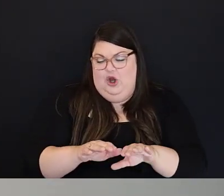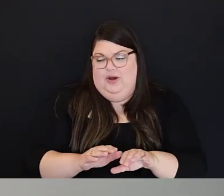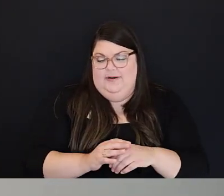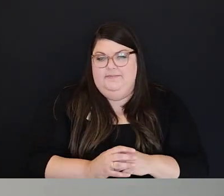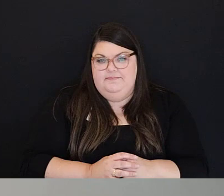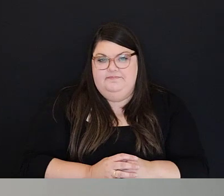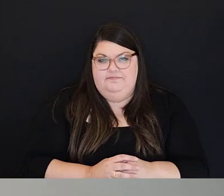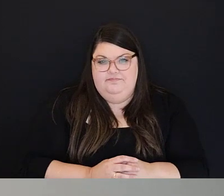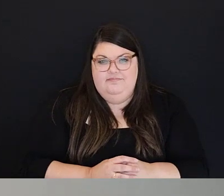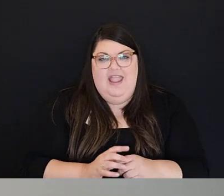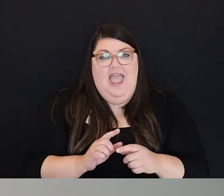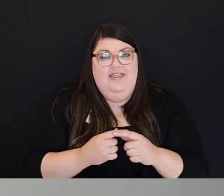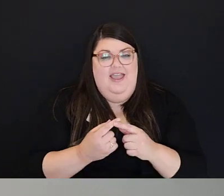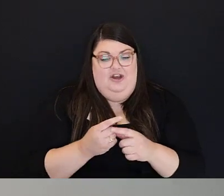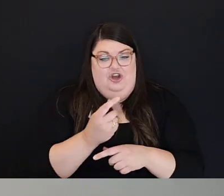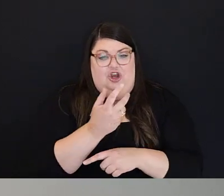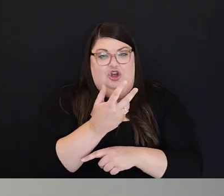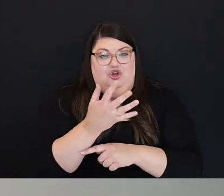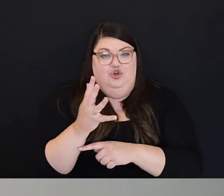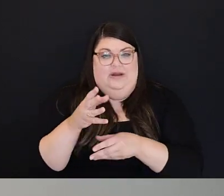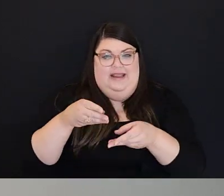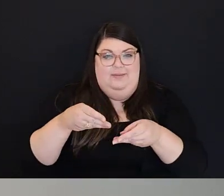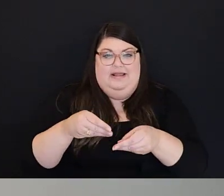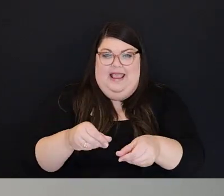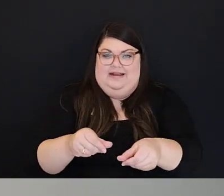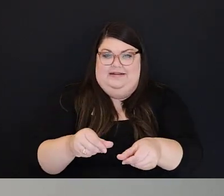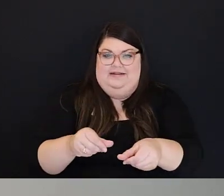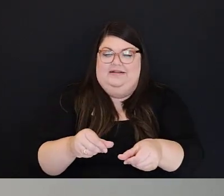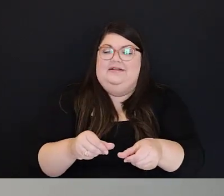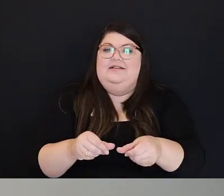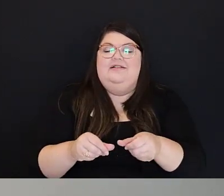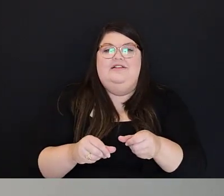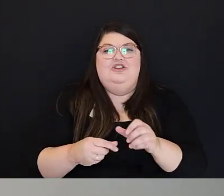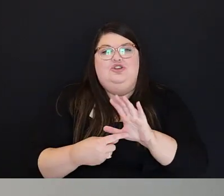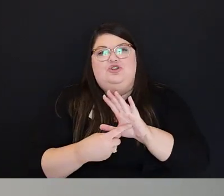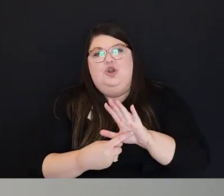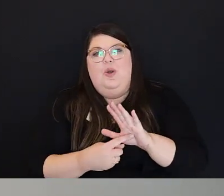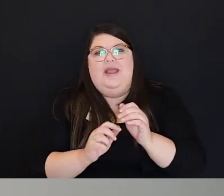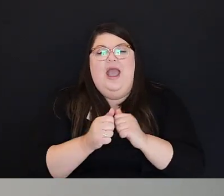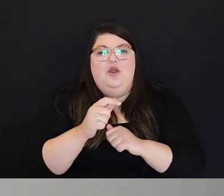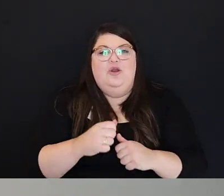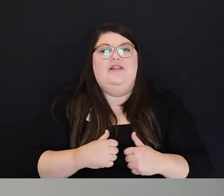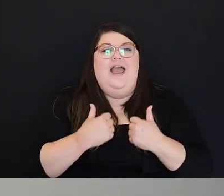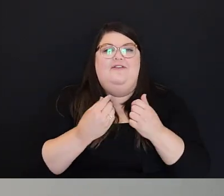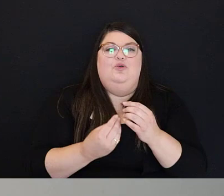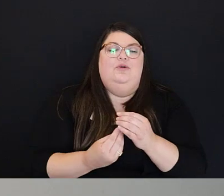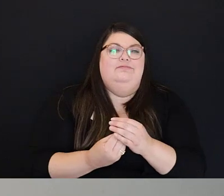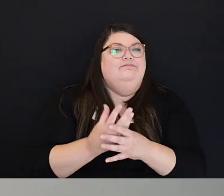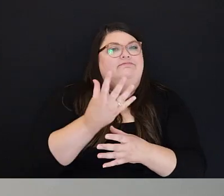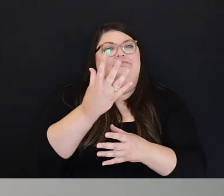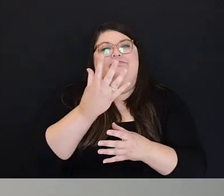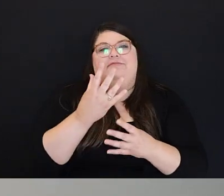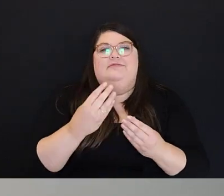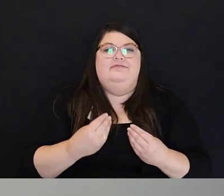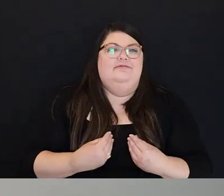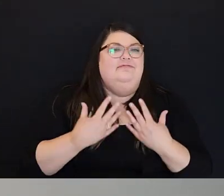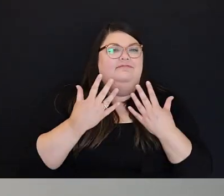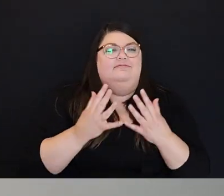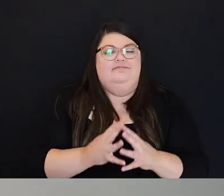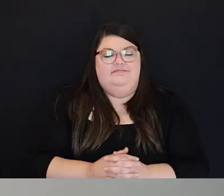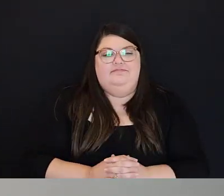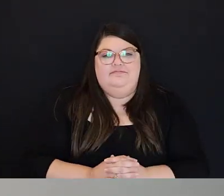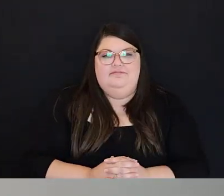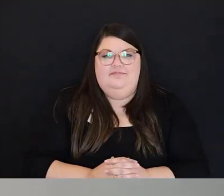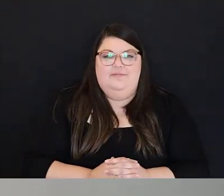but also it's a way of thinking about how your life will flourish or what will happen to you. And, in this